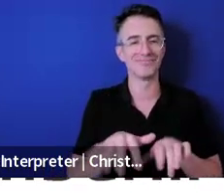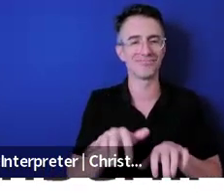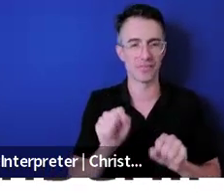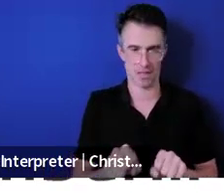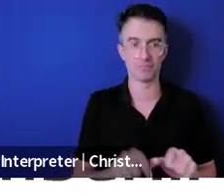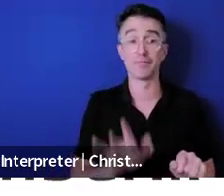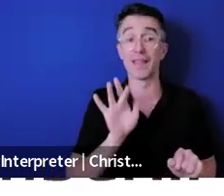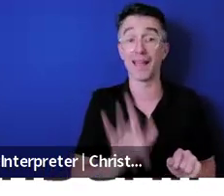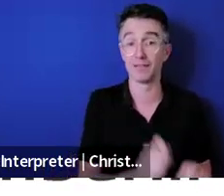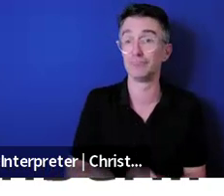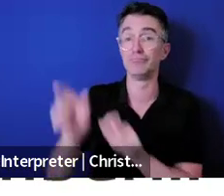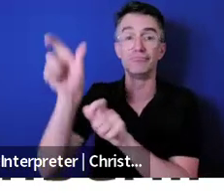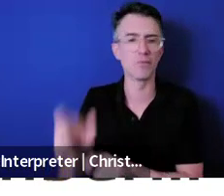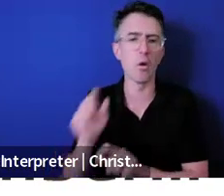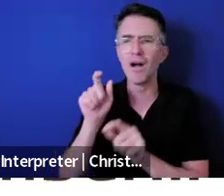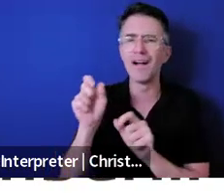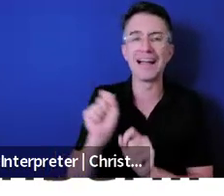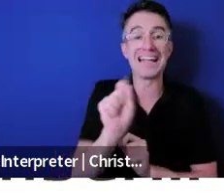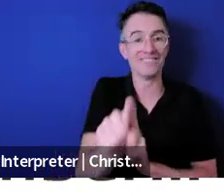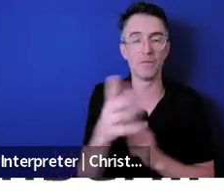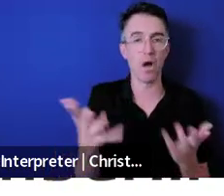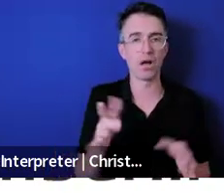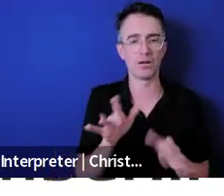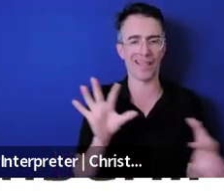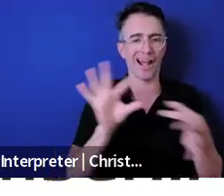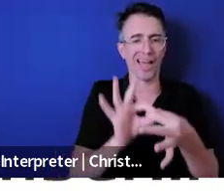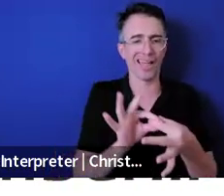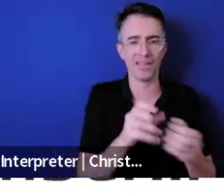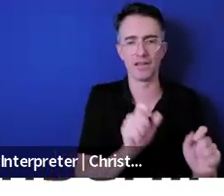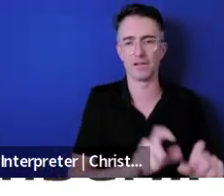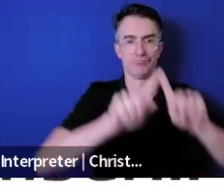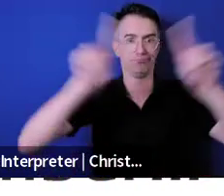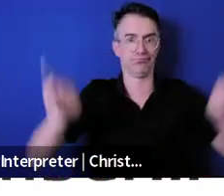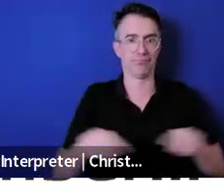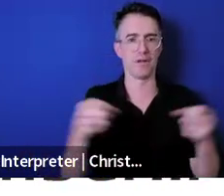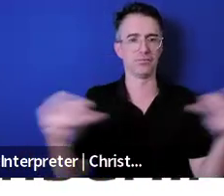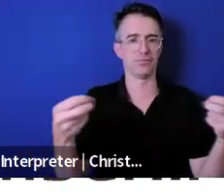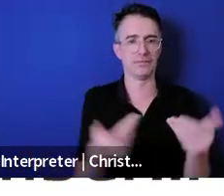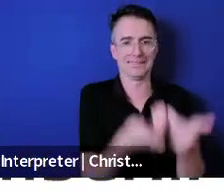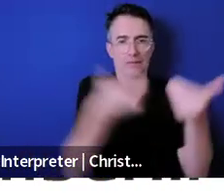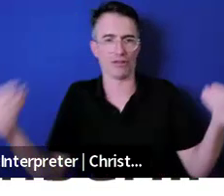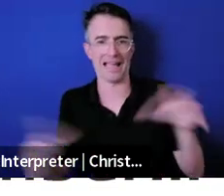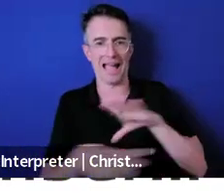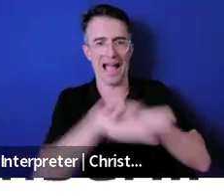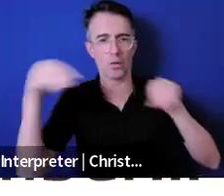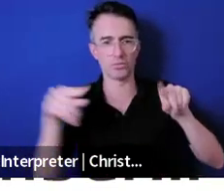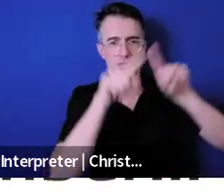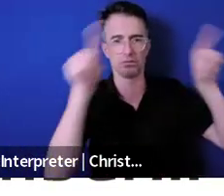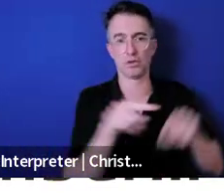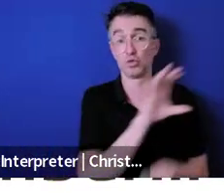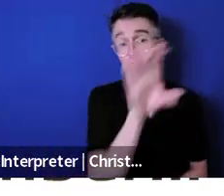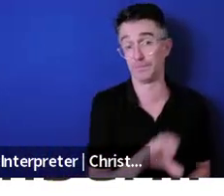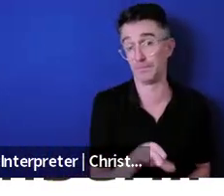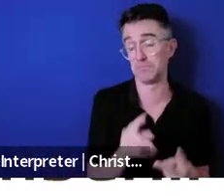this webinars in where we have distinguished speakers joining us today. We will have